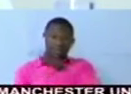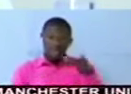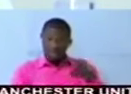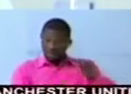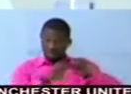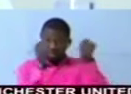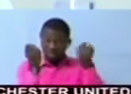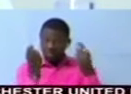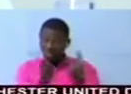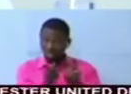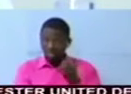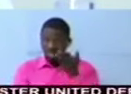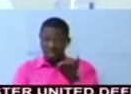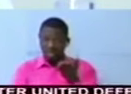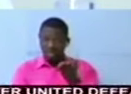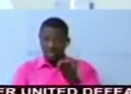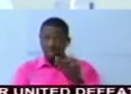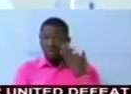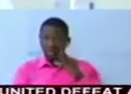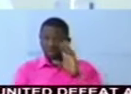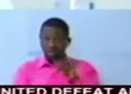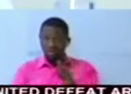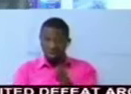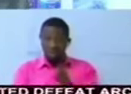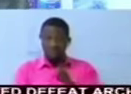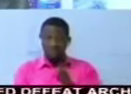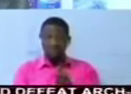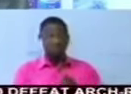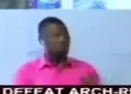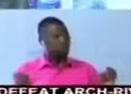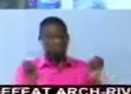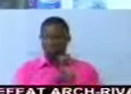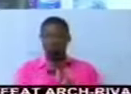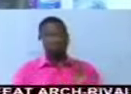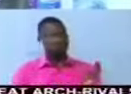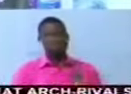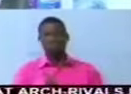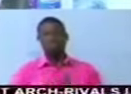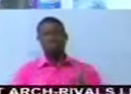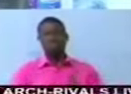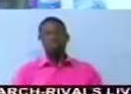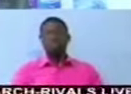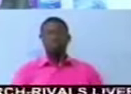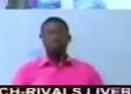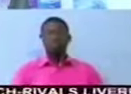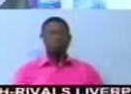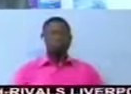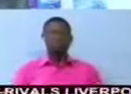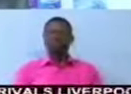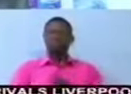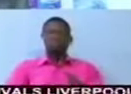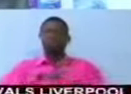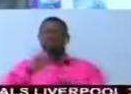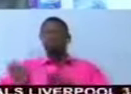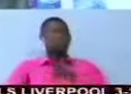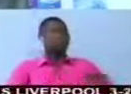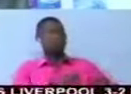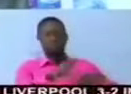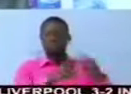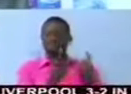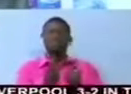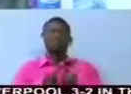def lolu nak ndax ya xanañ fa dara. No ya xaluñ ma dara ana tasare rek. No, didn't spoil anything, they scattered my things.